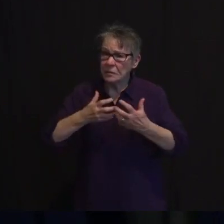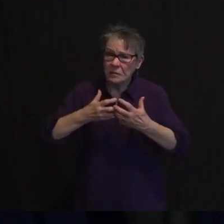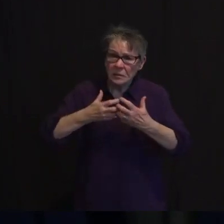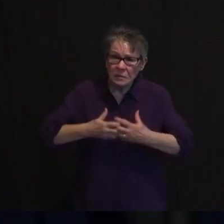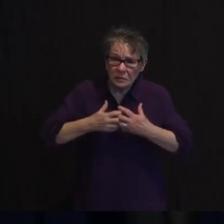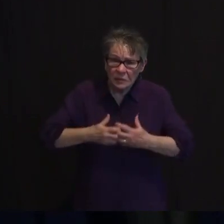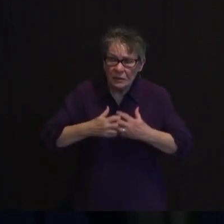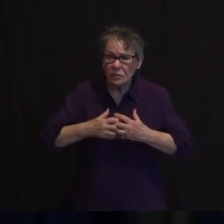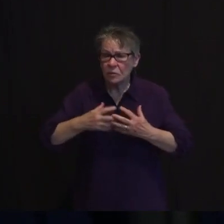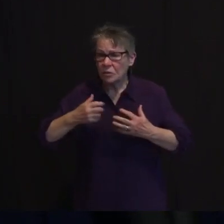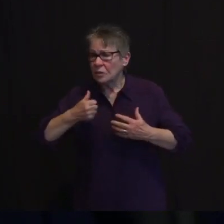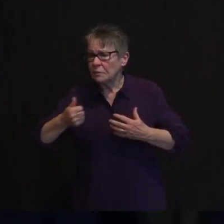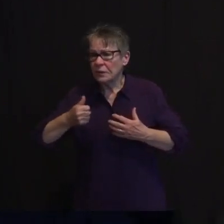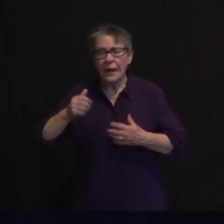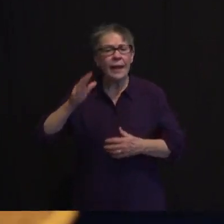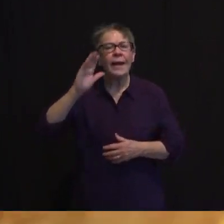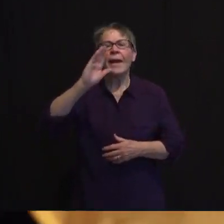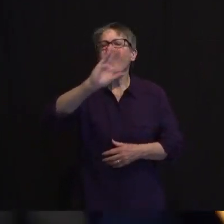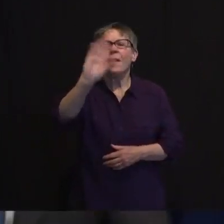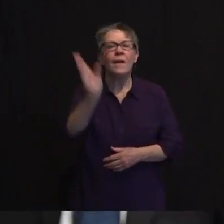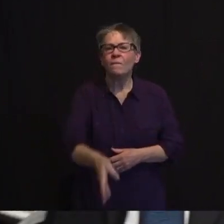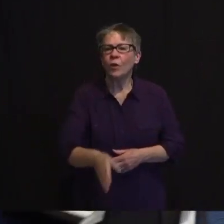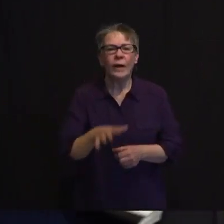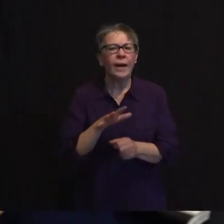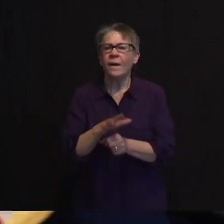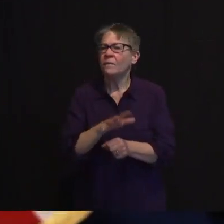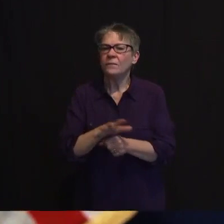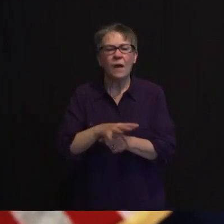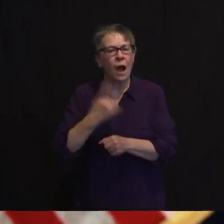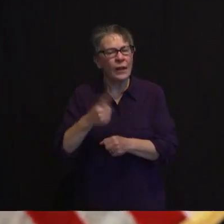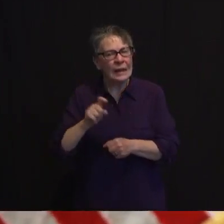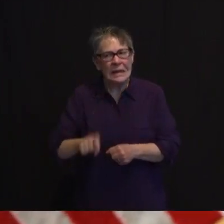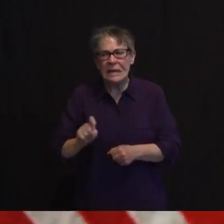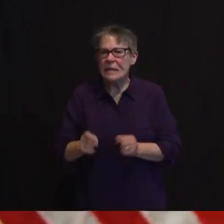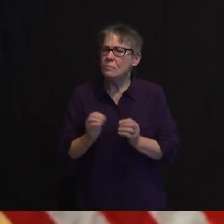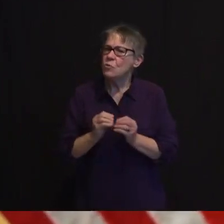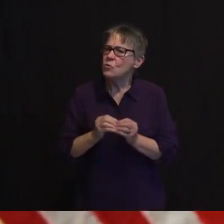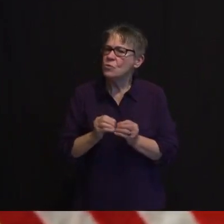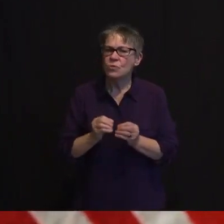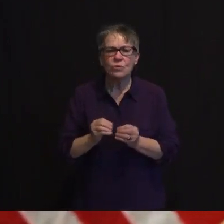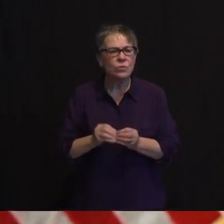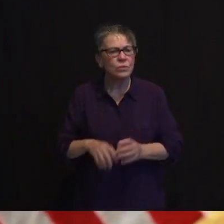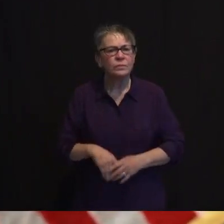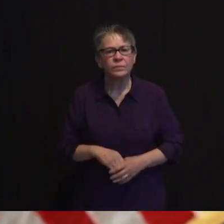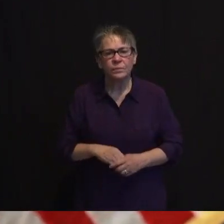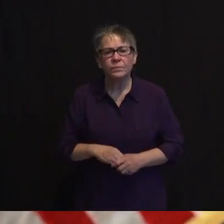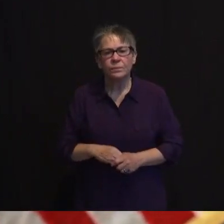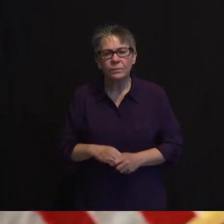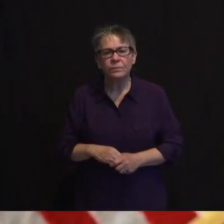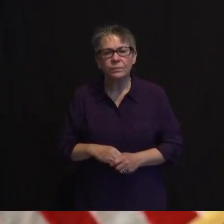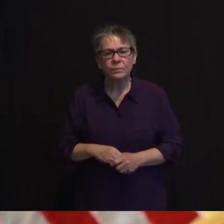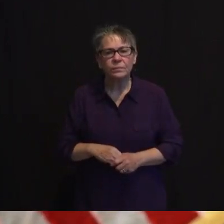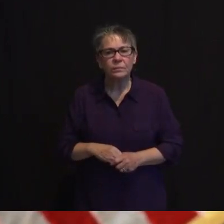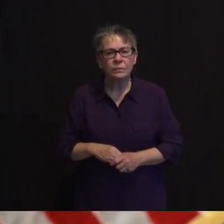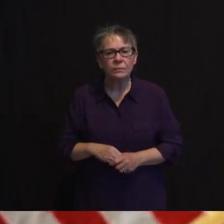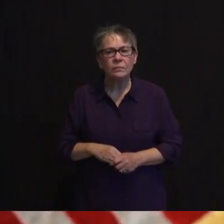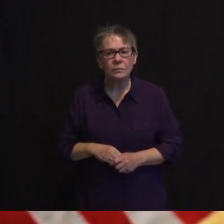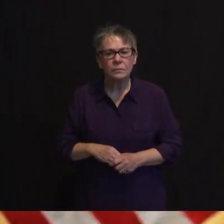to those who gave to us. Sir, do you have something on the way back or no? Nikita, you want to come in here, row 2, and then I can barely see, and then Matt will come to